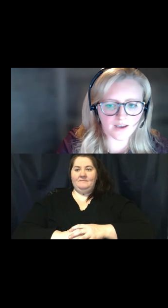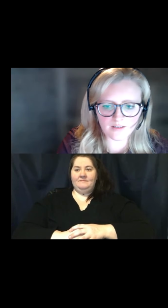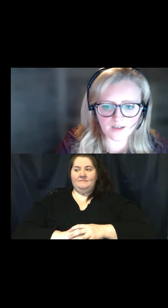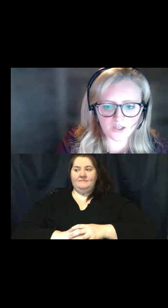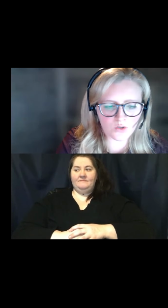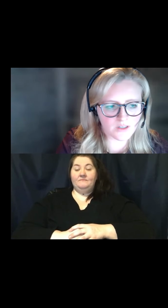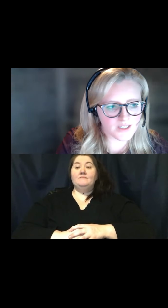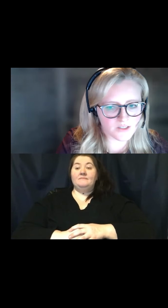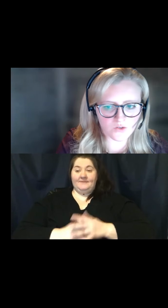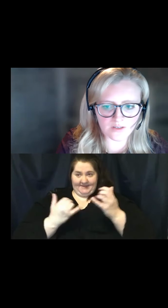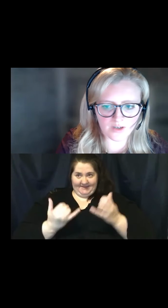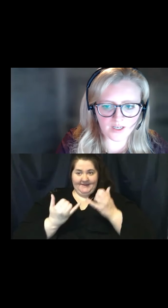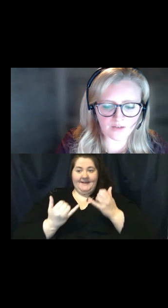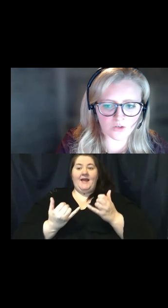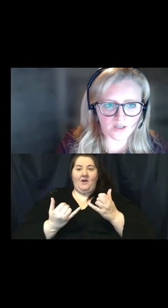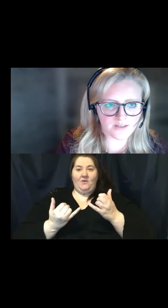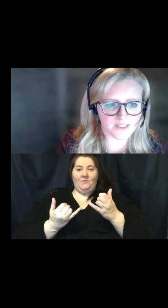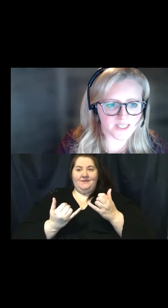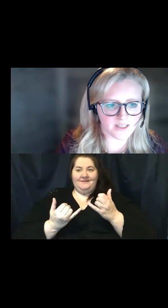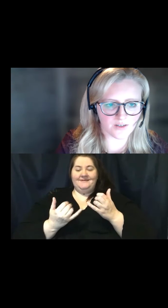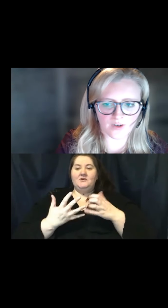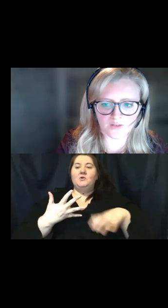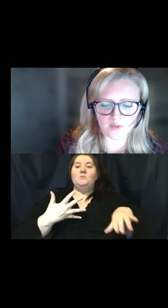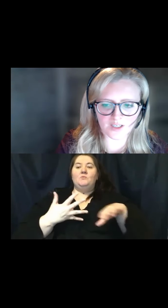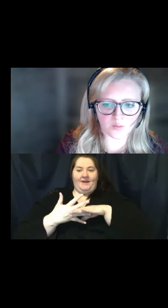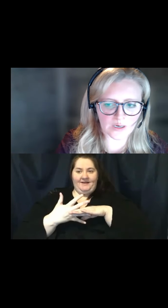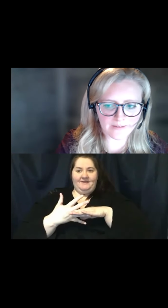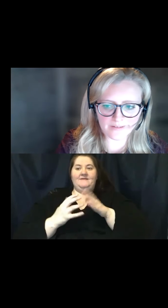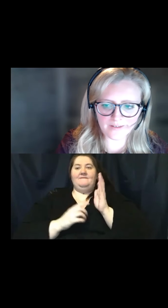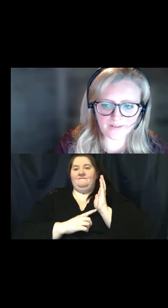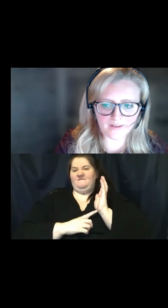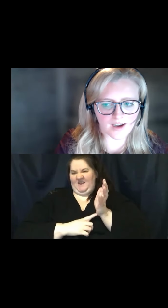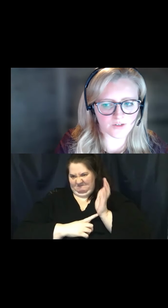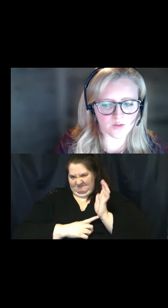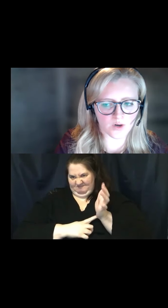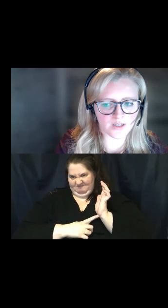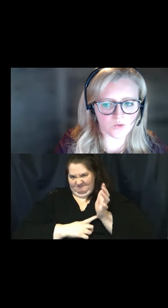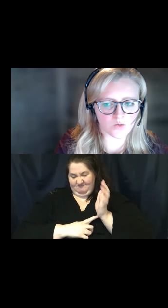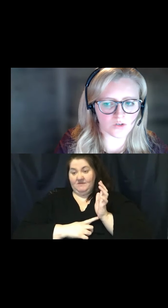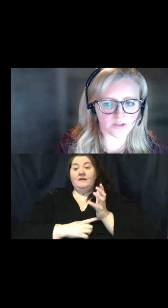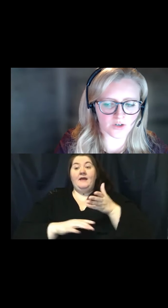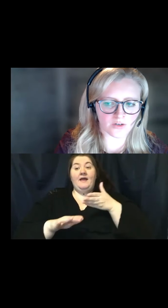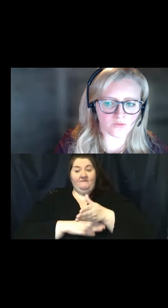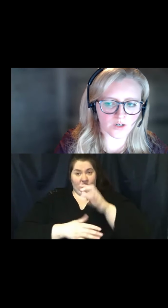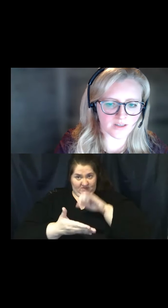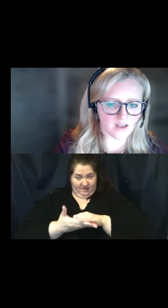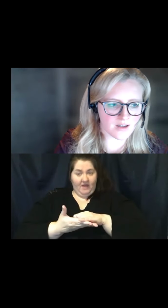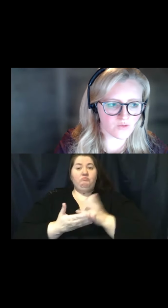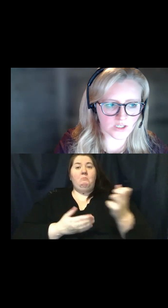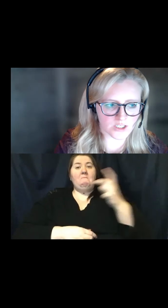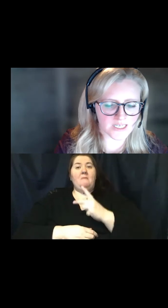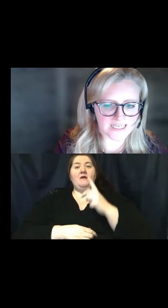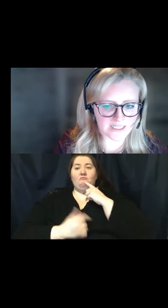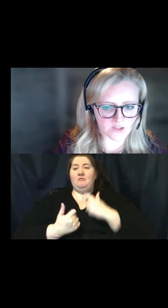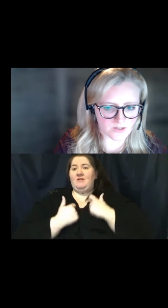And with that, I would like to invite everyone to take a 5-minute break. After the break, we will return for a